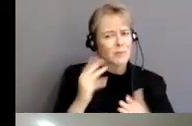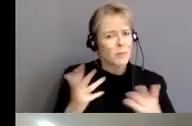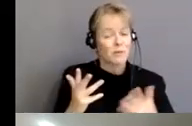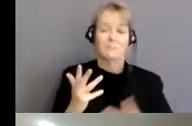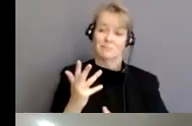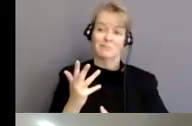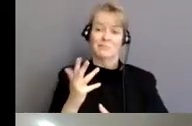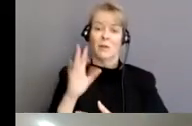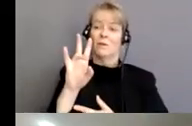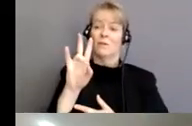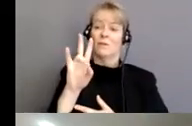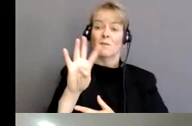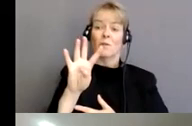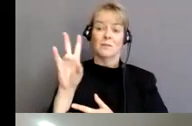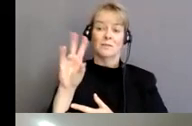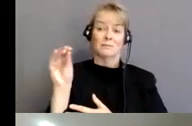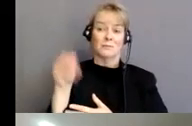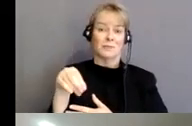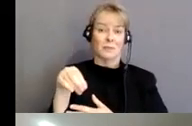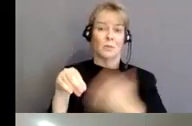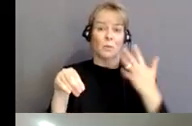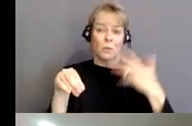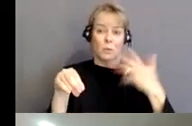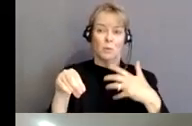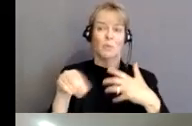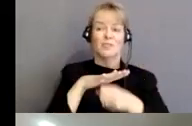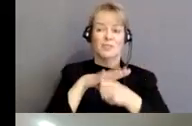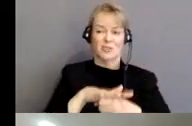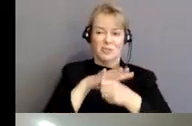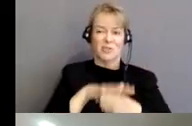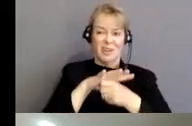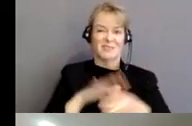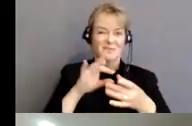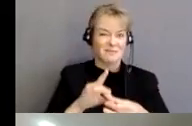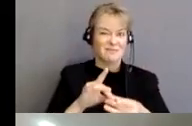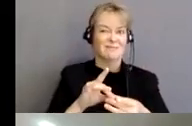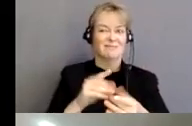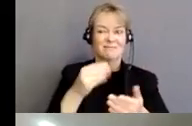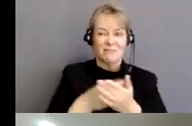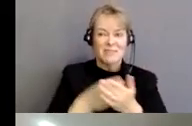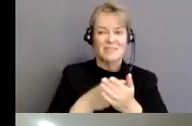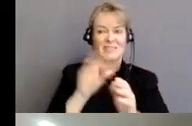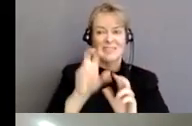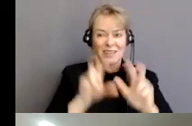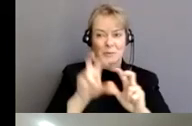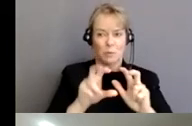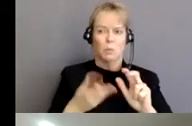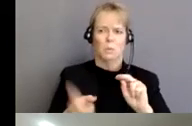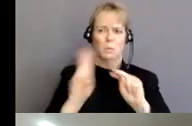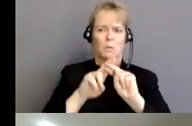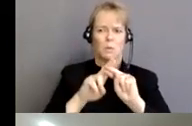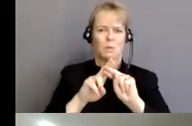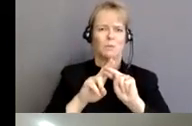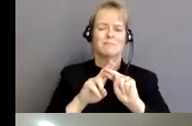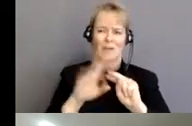Canadians have seen an increase in their stress levels regarding to their investments. So